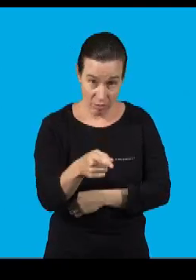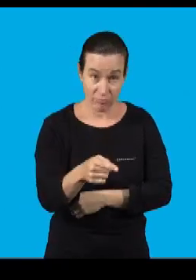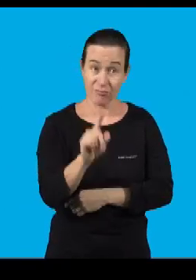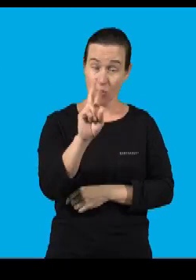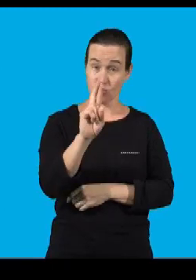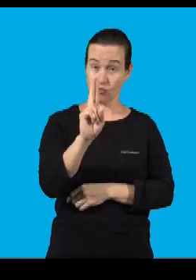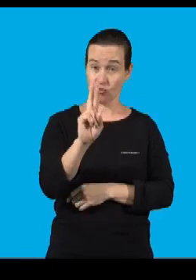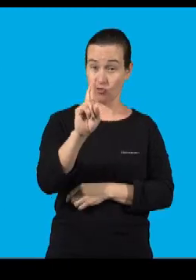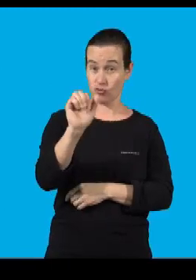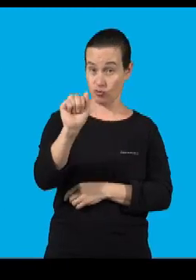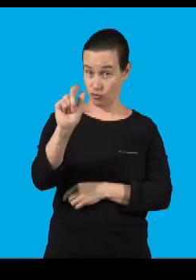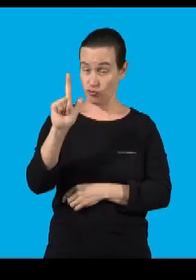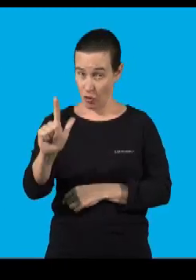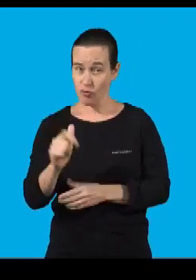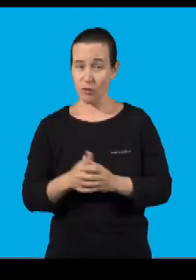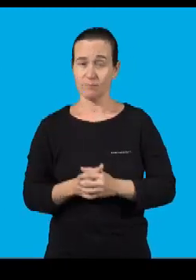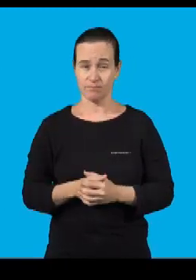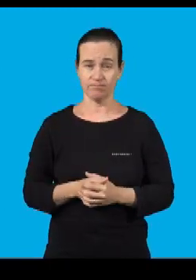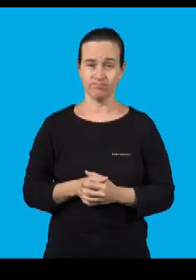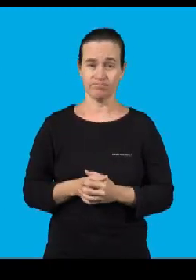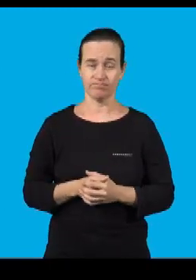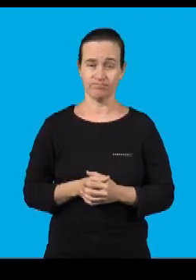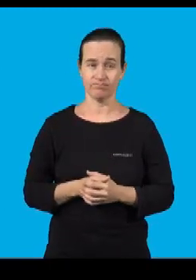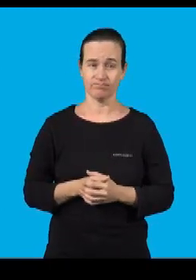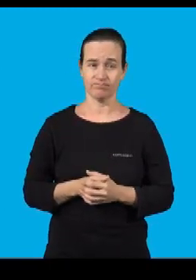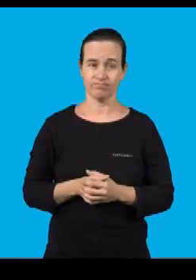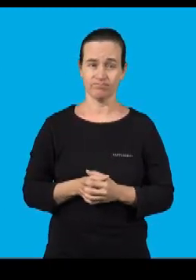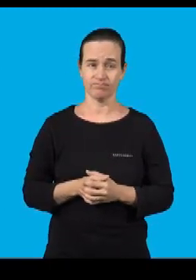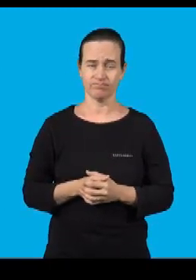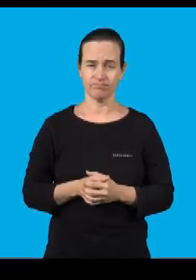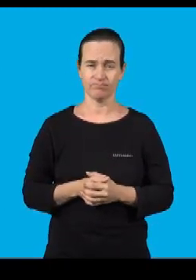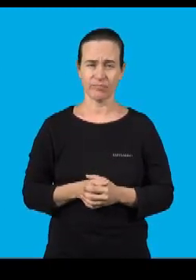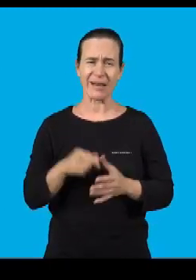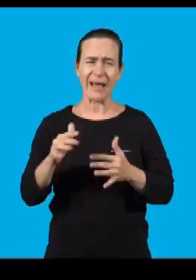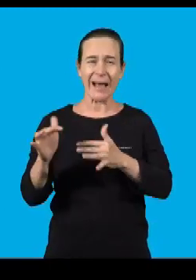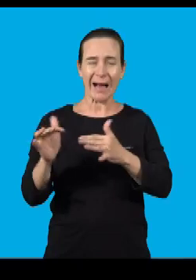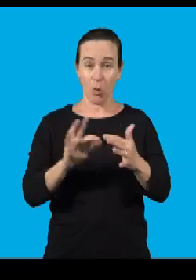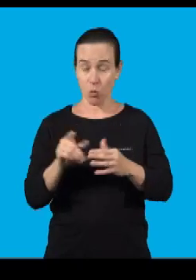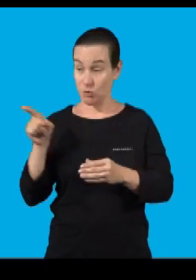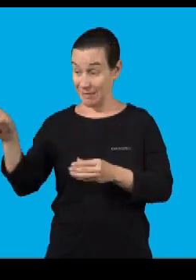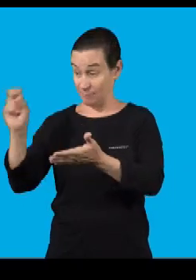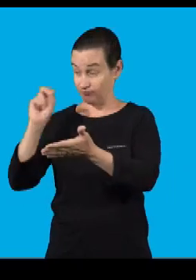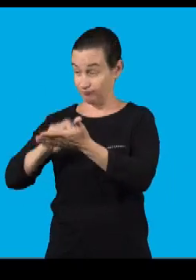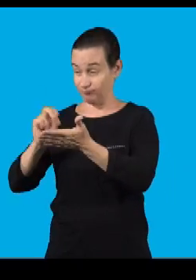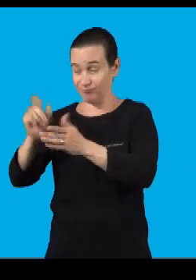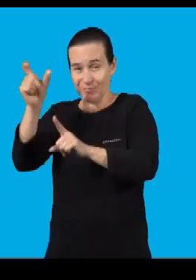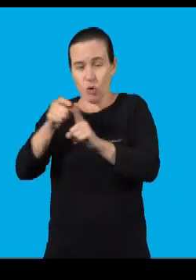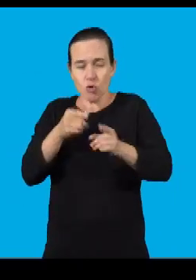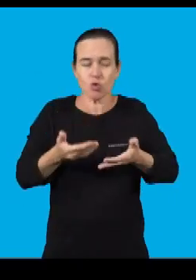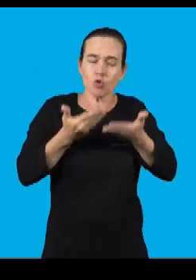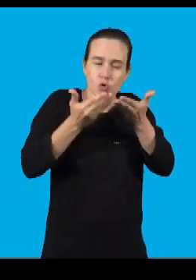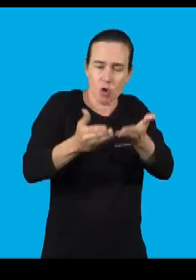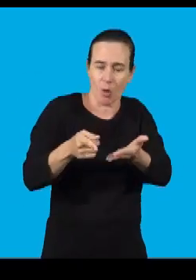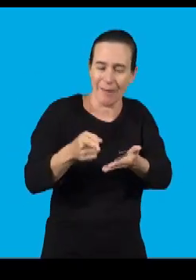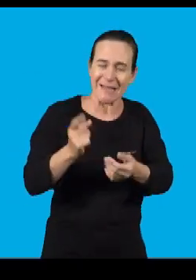rural, for that misinterpretation there. Now, I want you to see how the novelist uses simplicity,